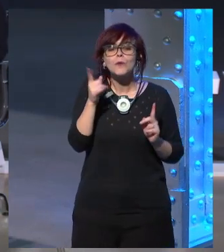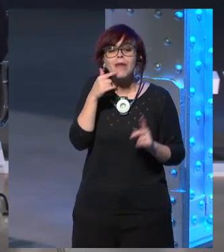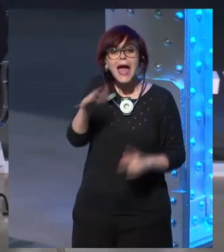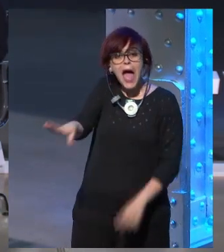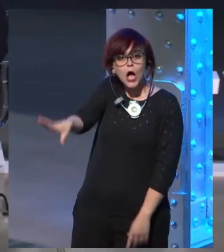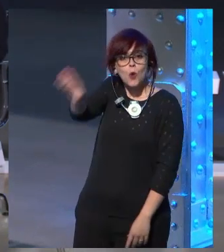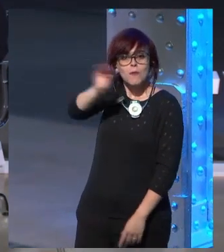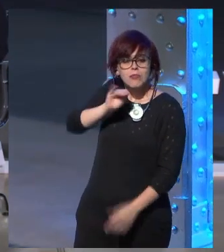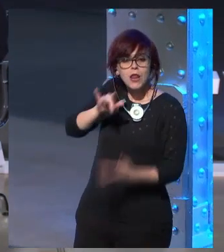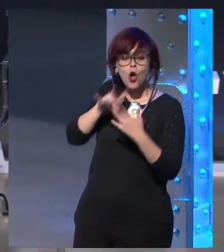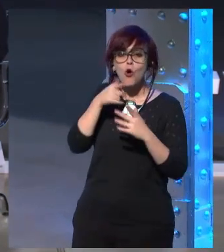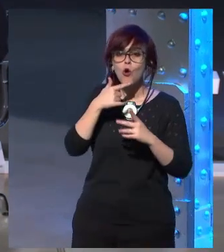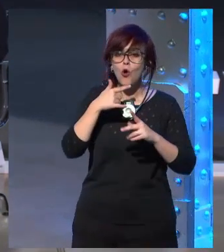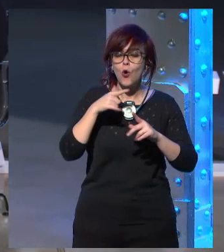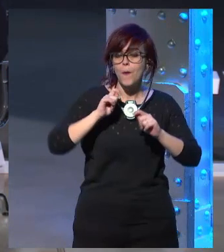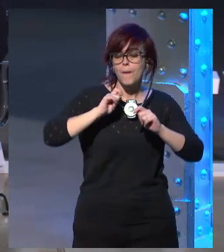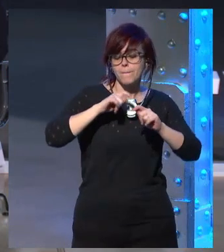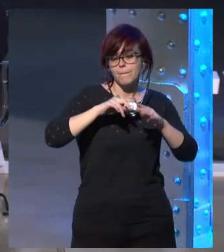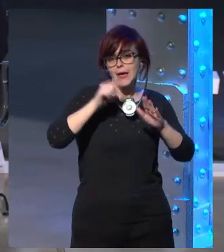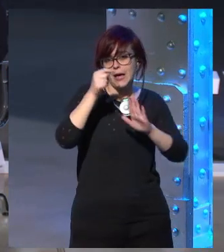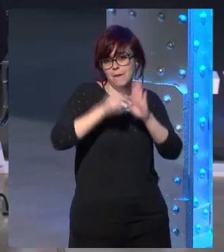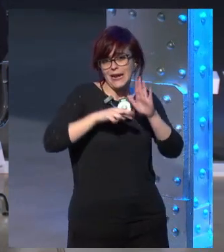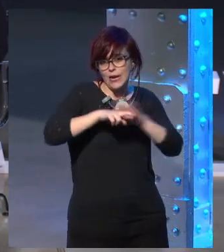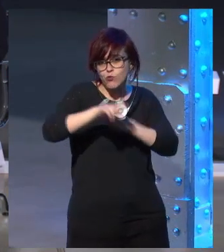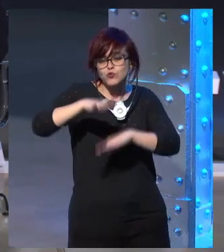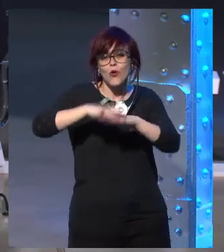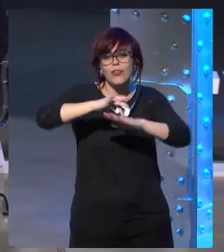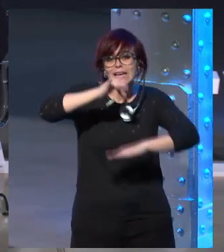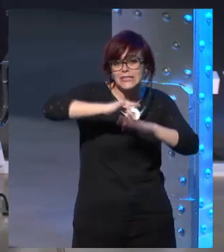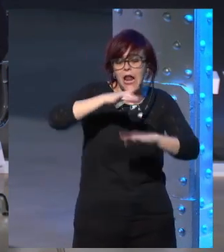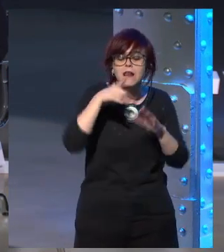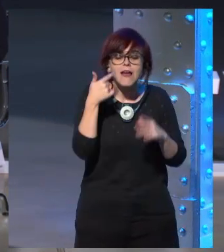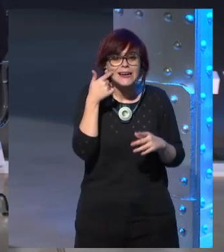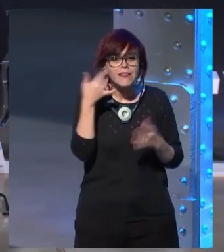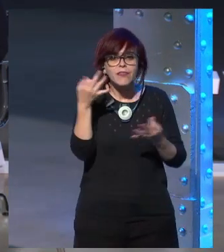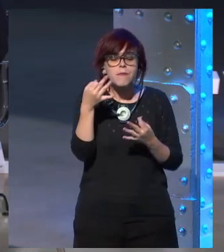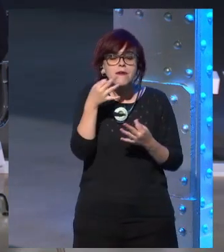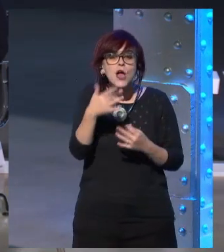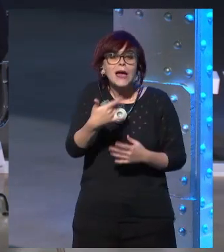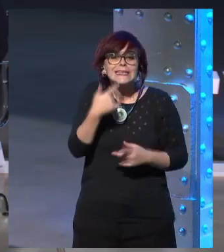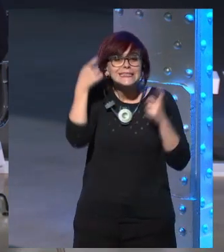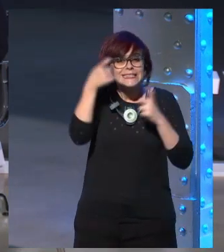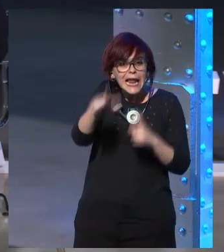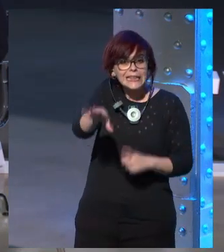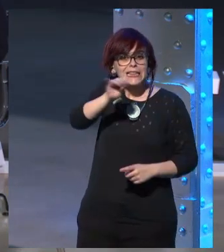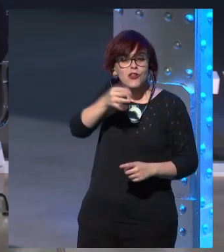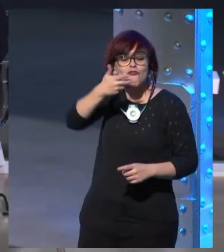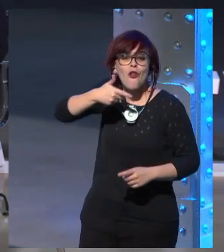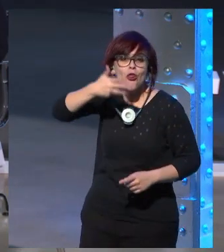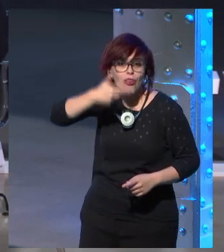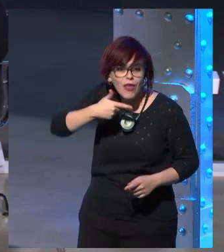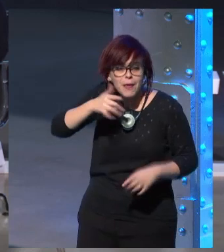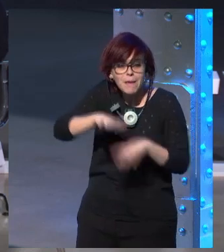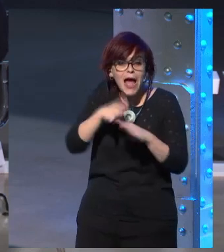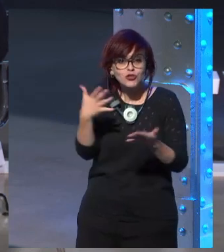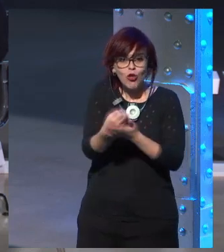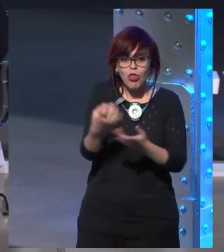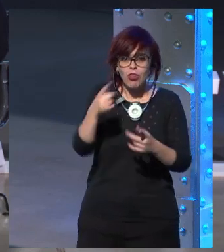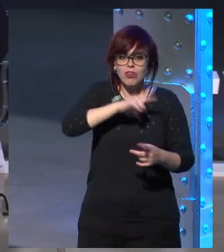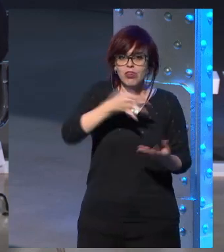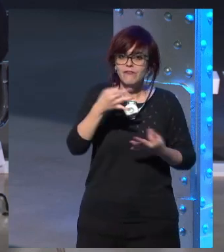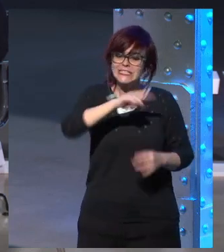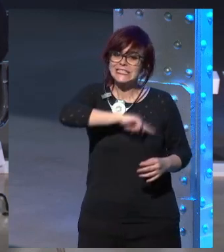media, in addition to understanding where the work is going, we all have to become learners. And we all have to start participating in order